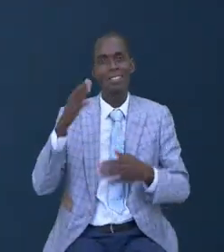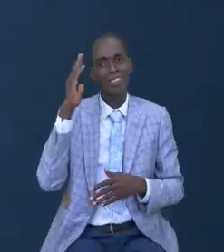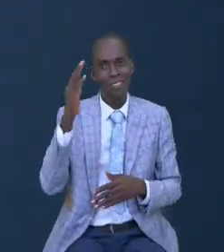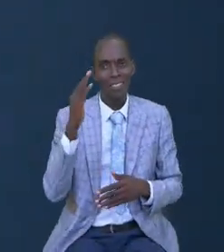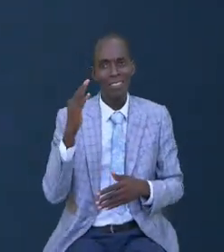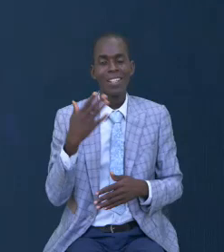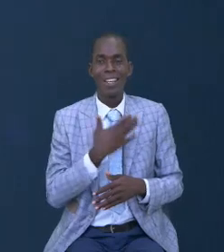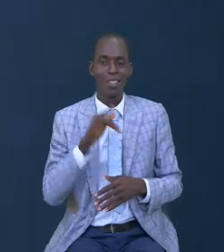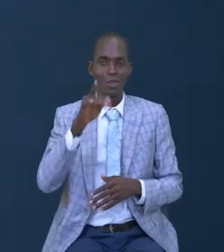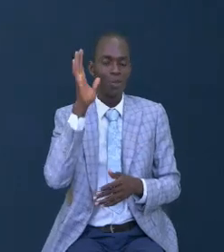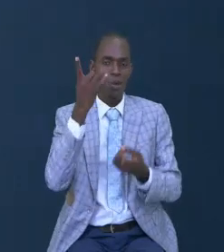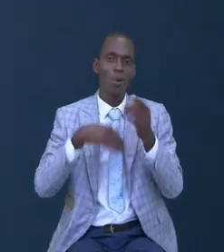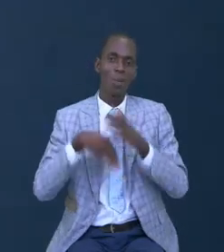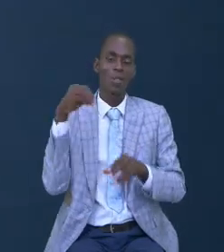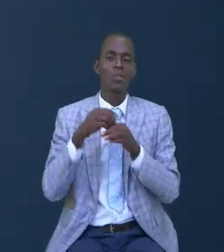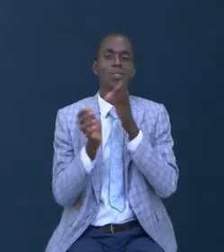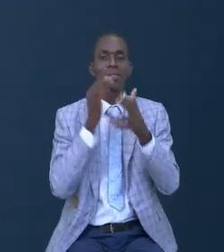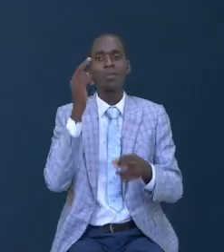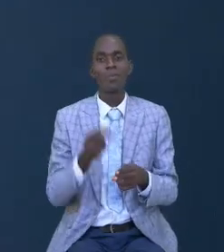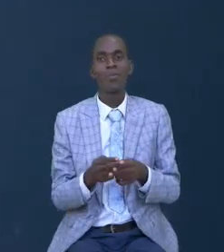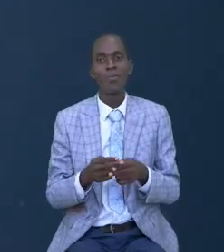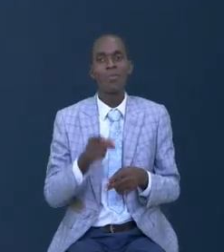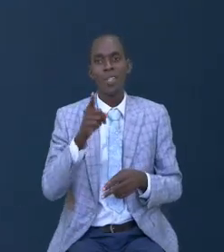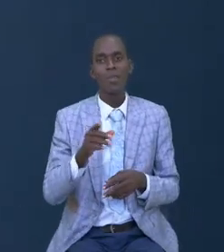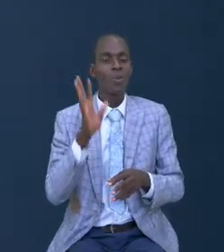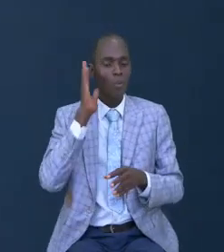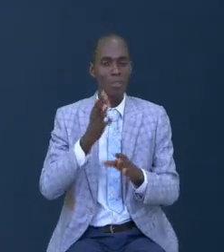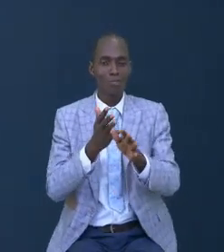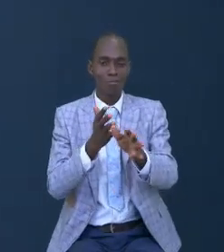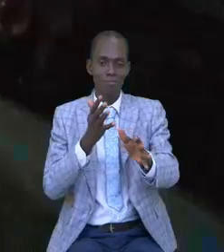I see you coming. And I see you lining up.